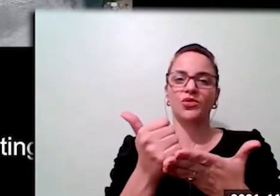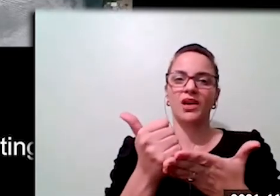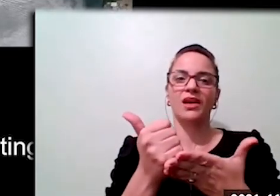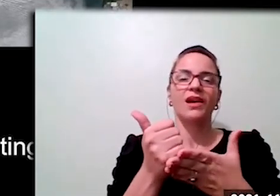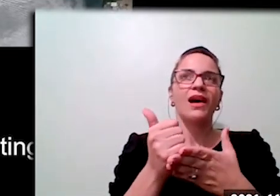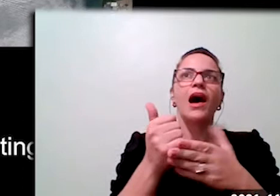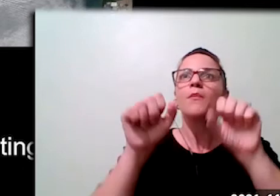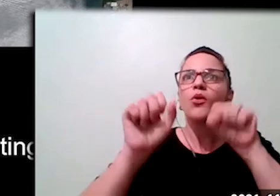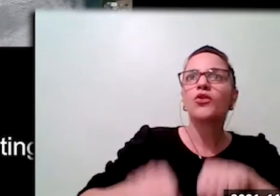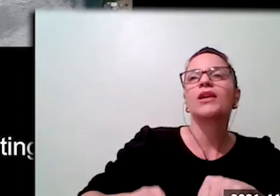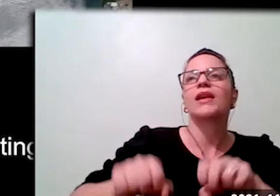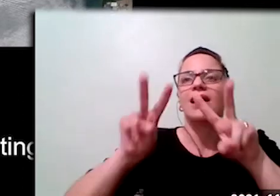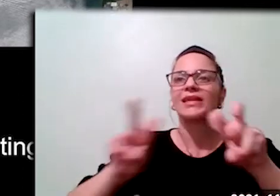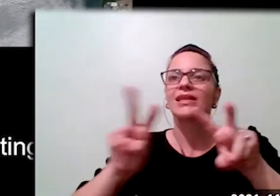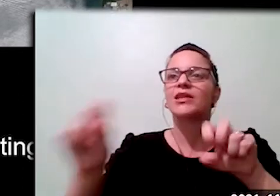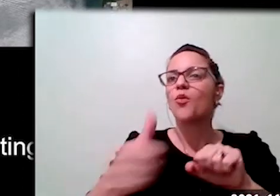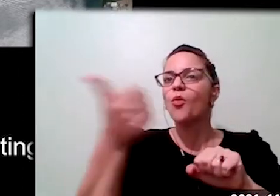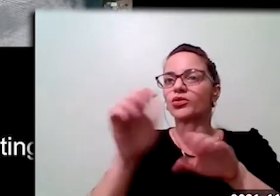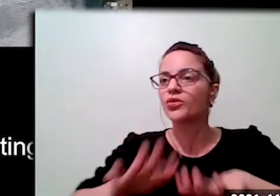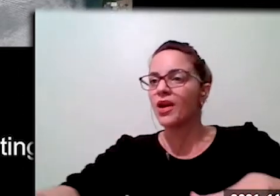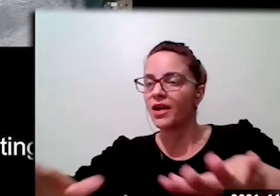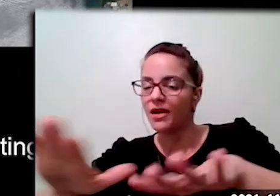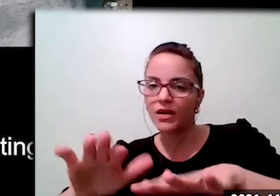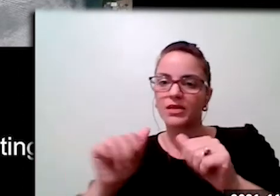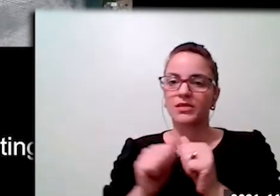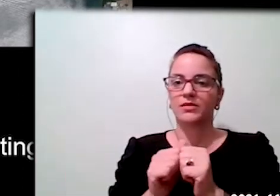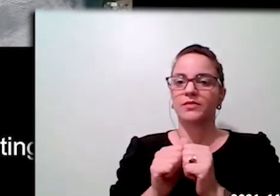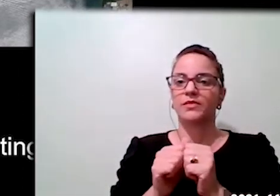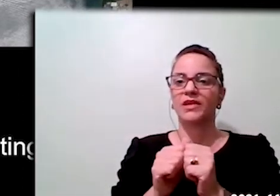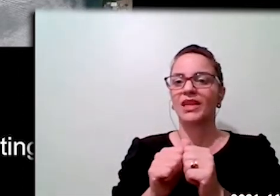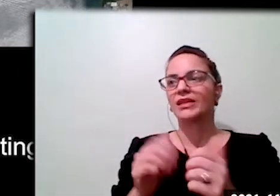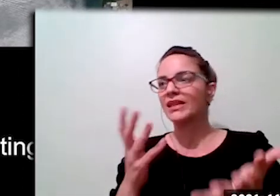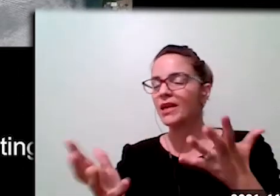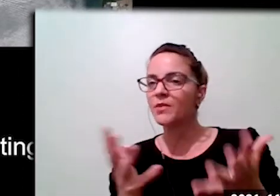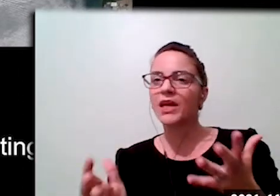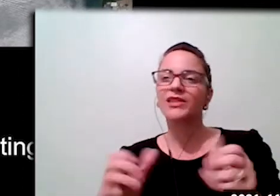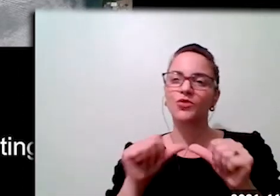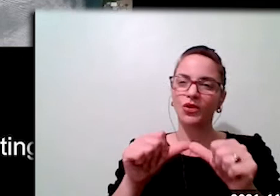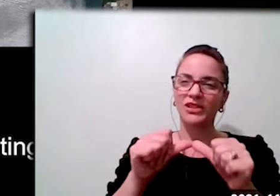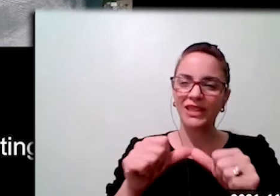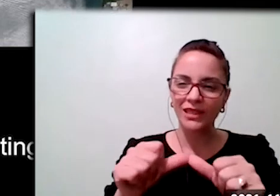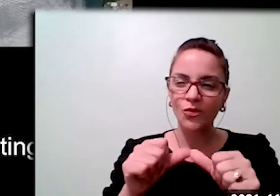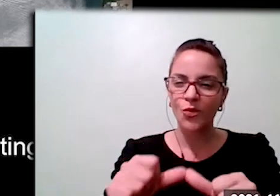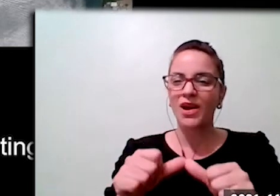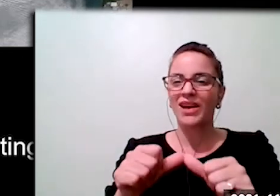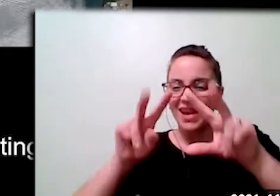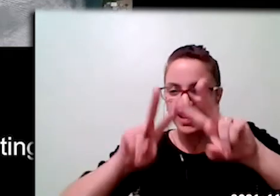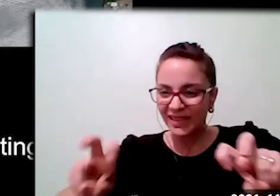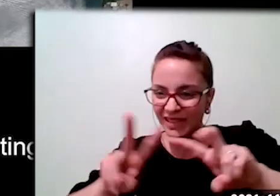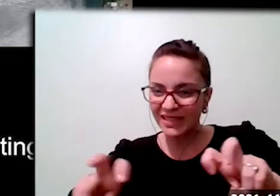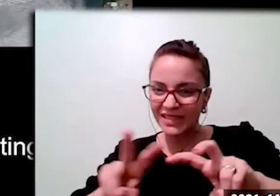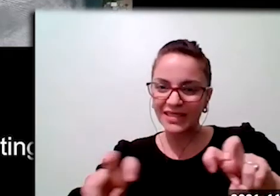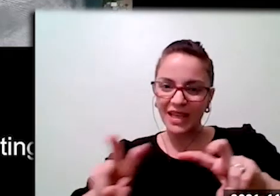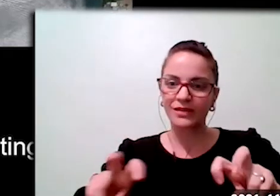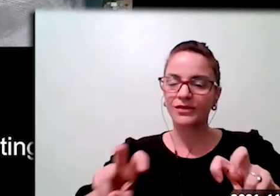areas that are also needed, like continued research activities, continued reinterpretation of this